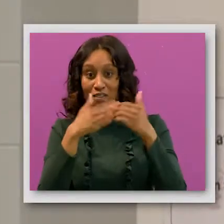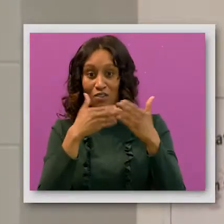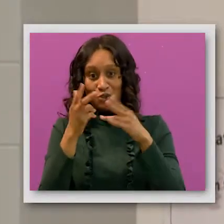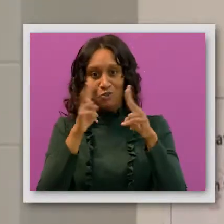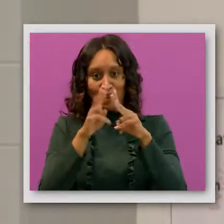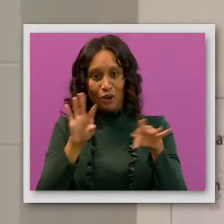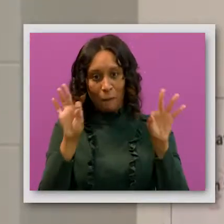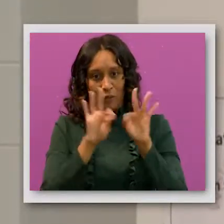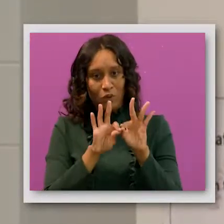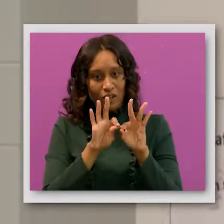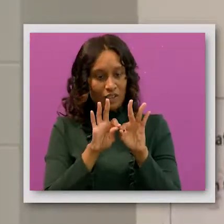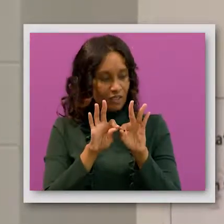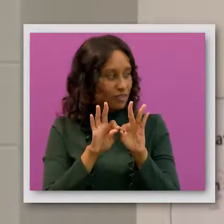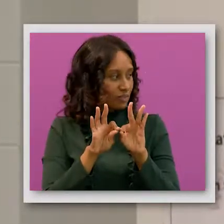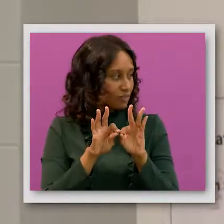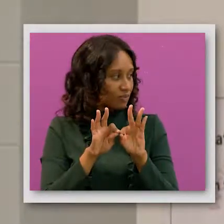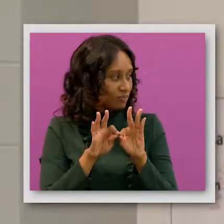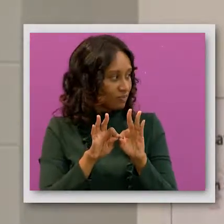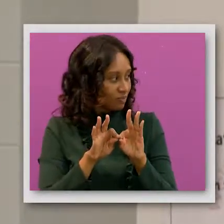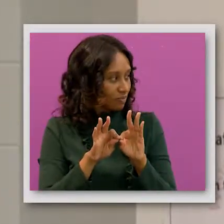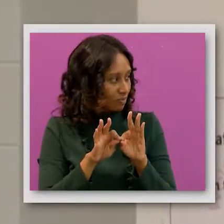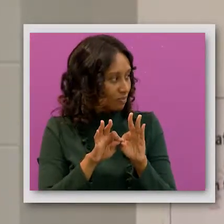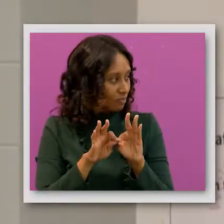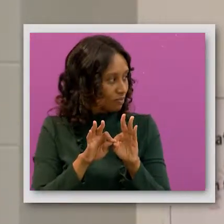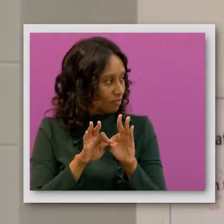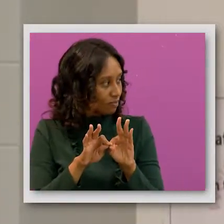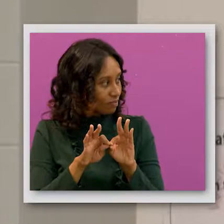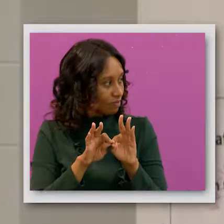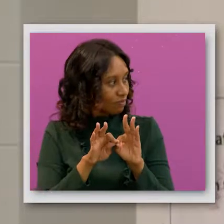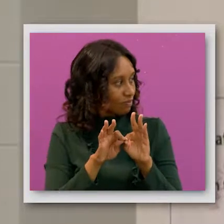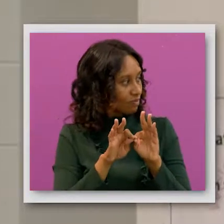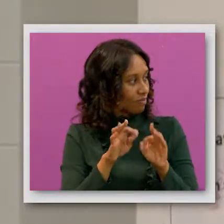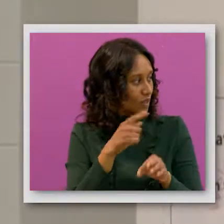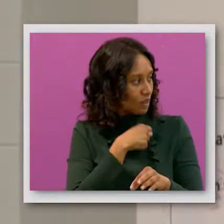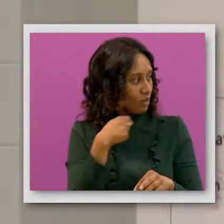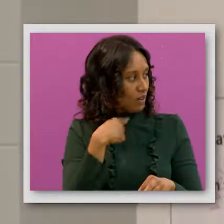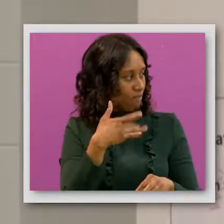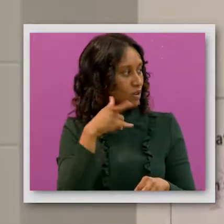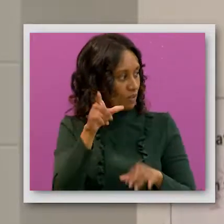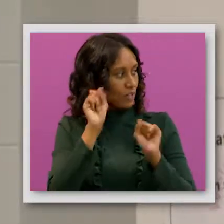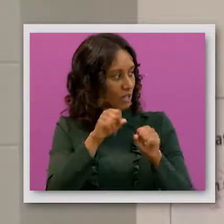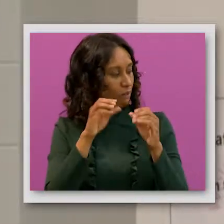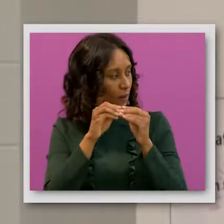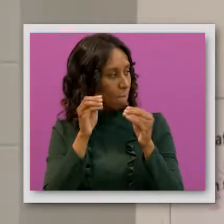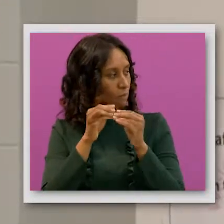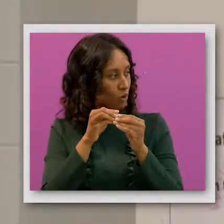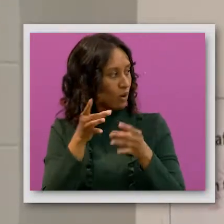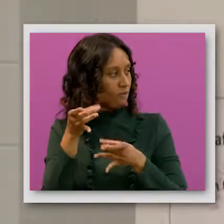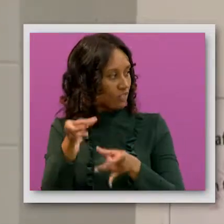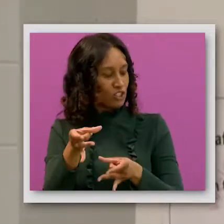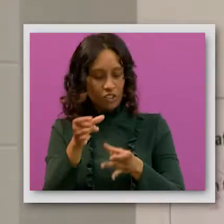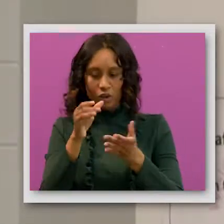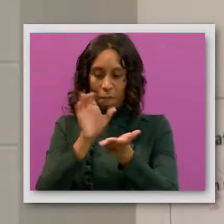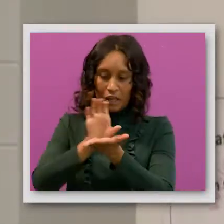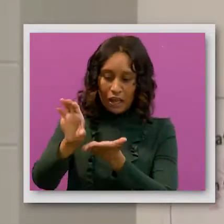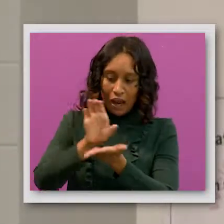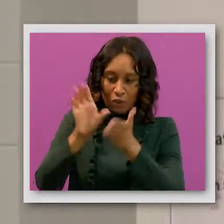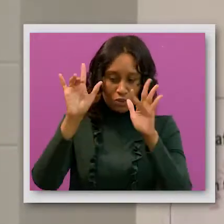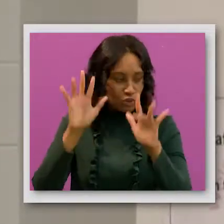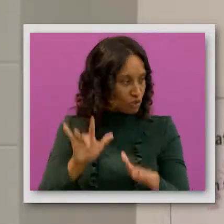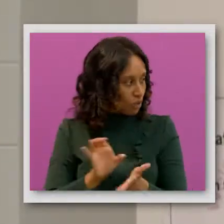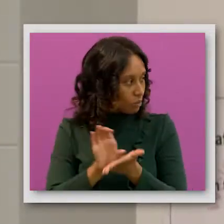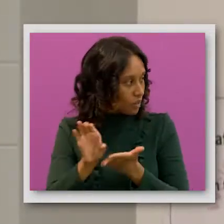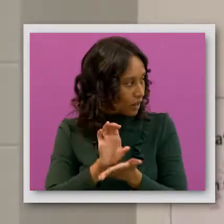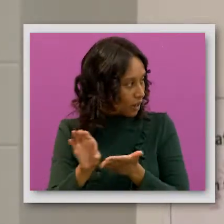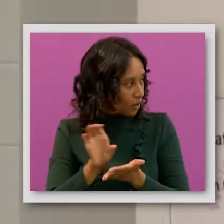important. Government operations is taking a hit because we think they can be more efficient in plowing. And luckily there